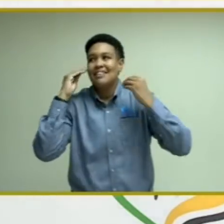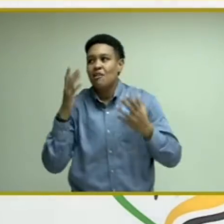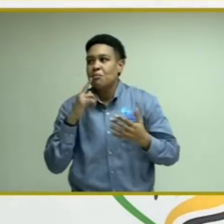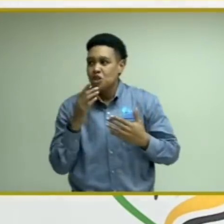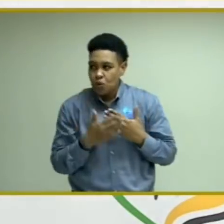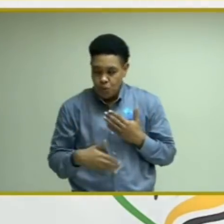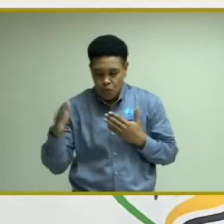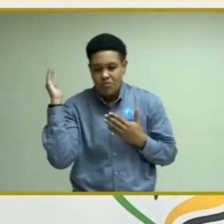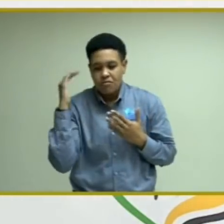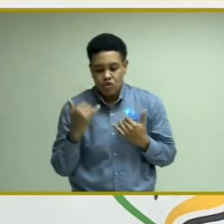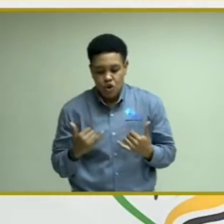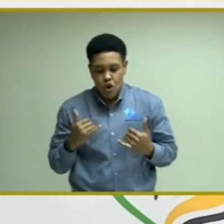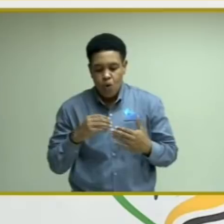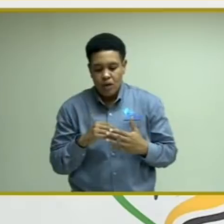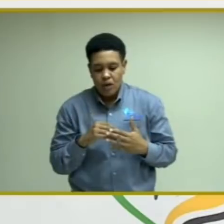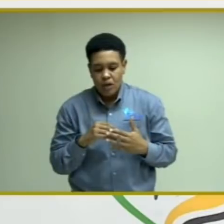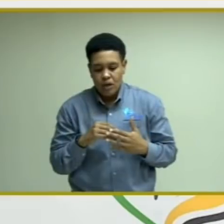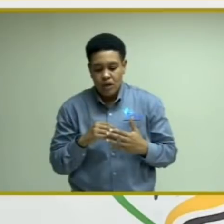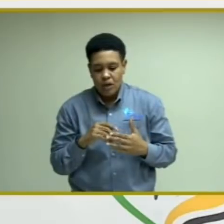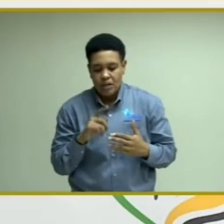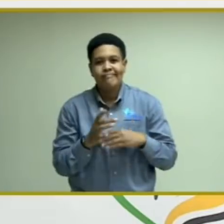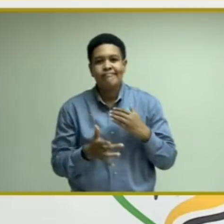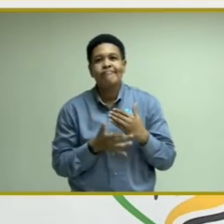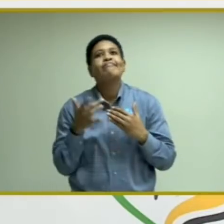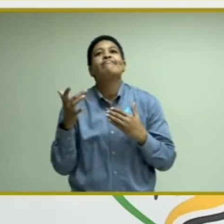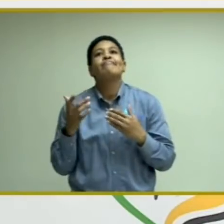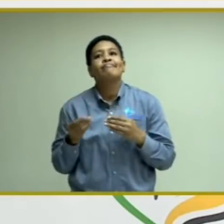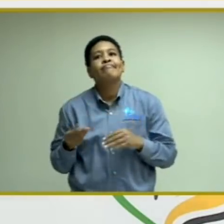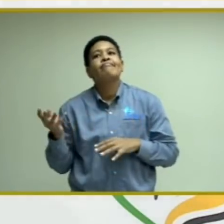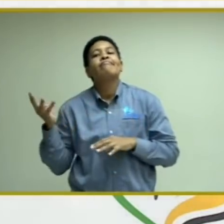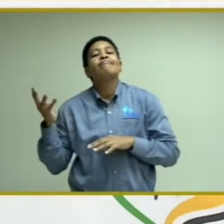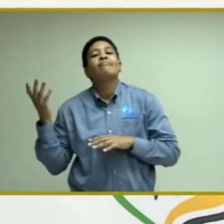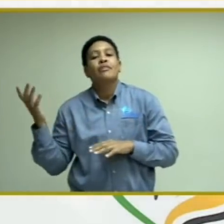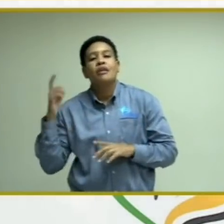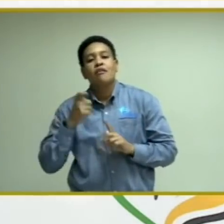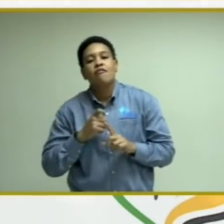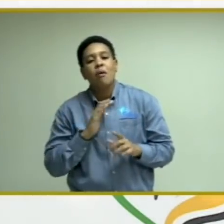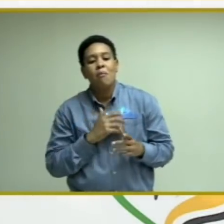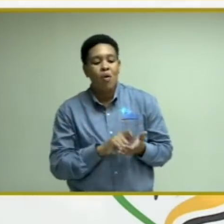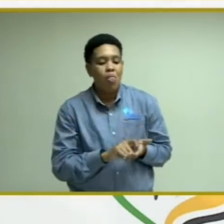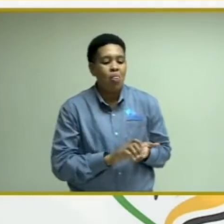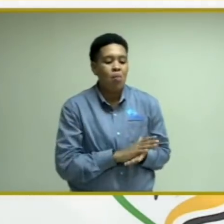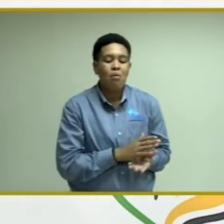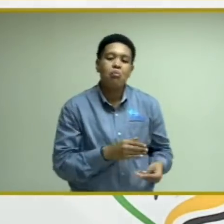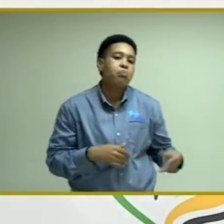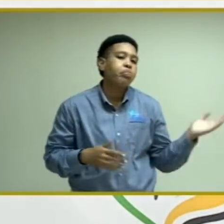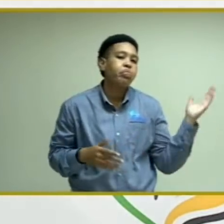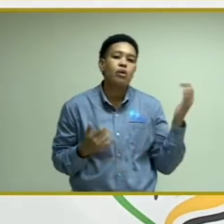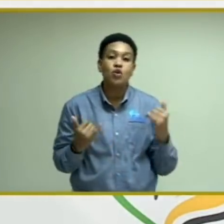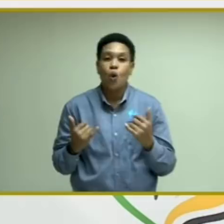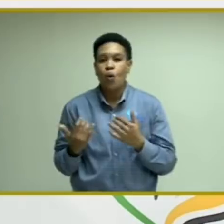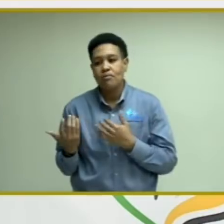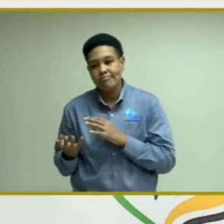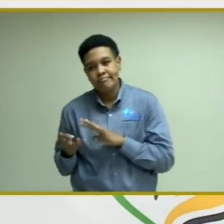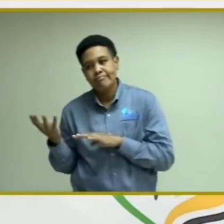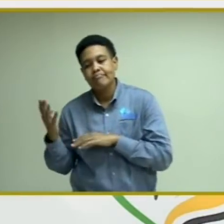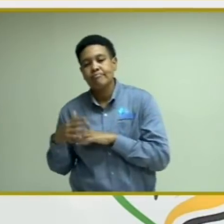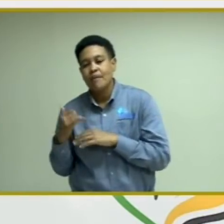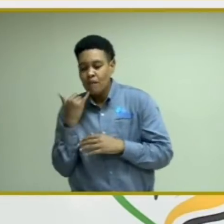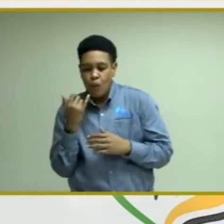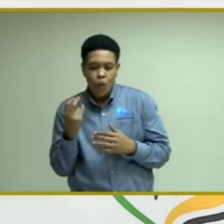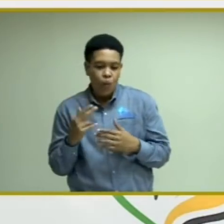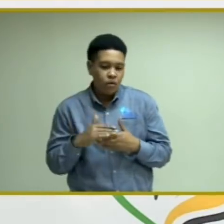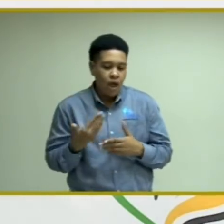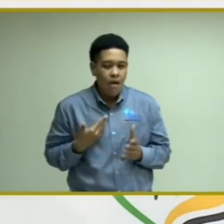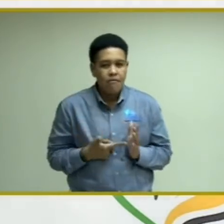we move now into an electronic environment from our manual environment, which is the manual card that you would carry around. And